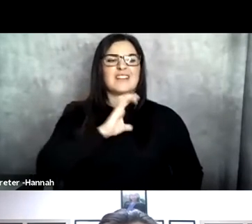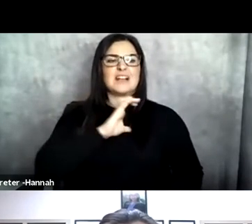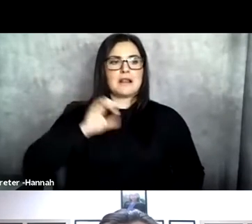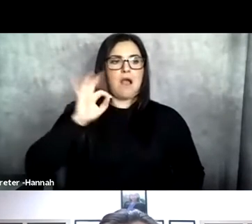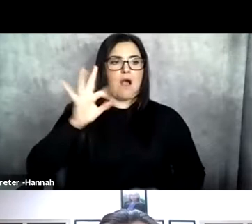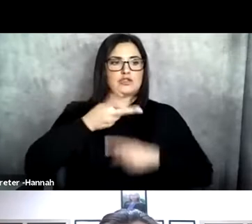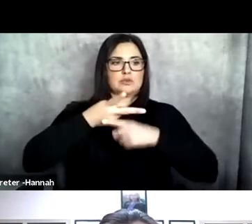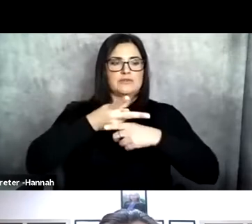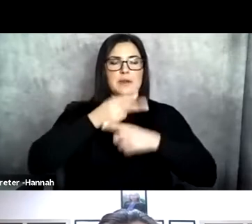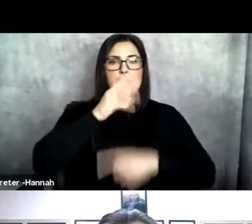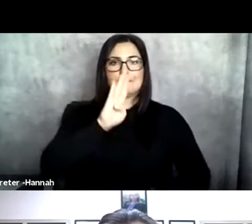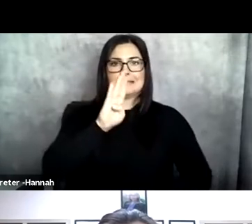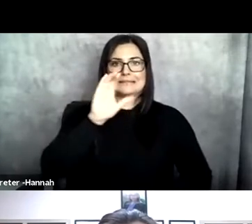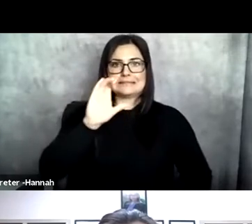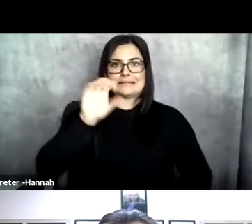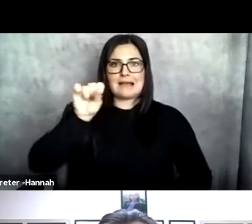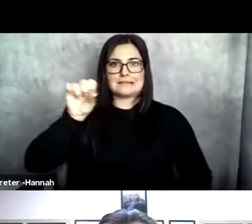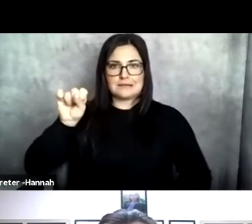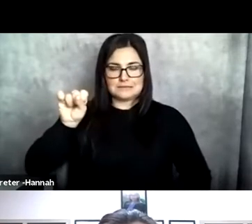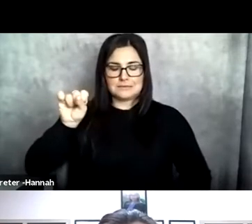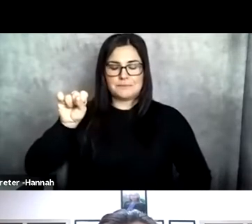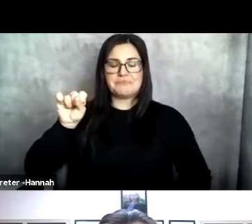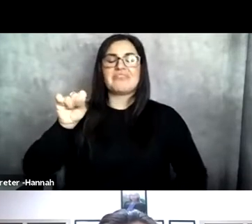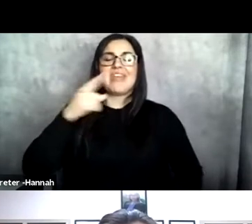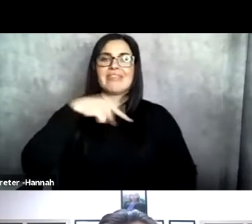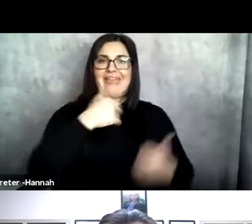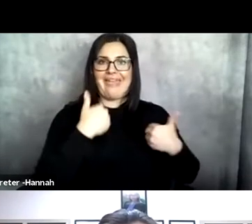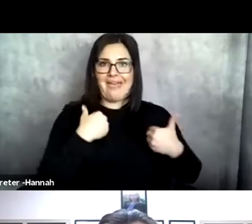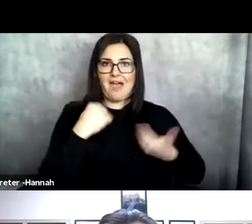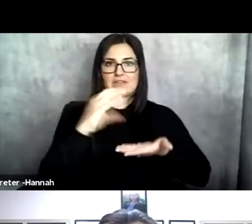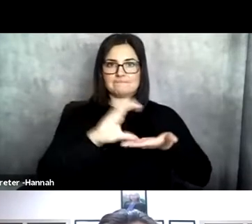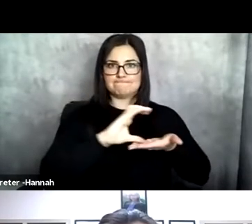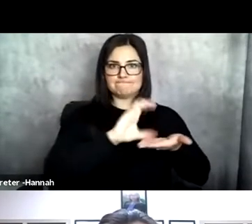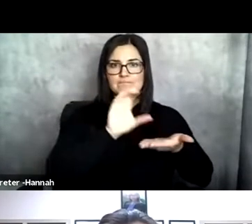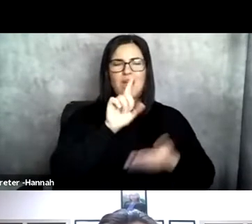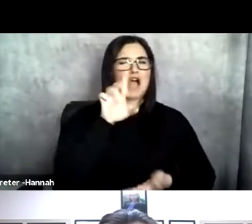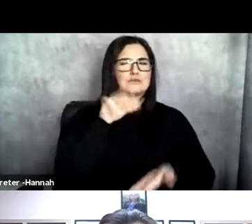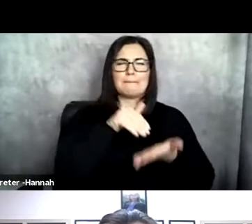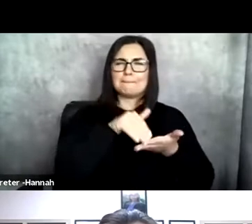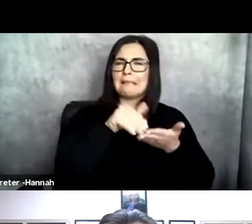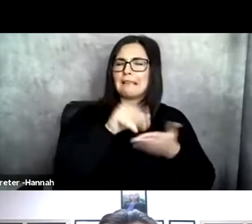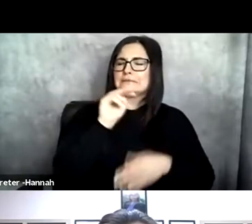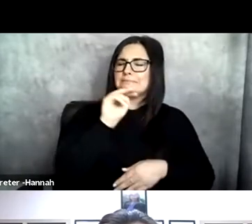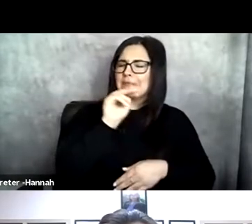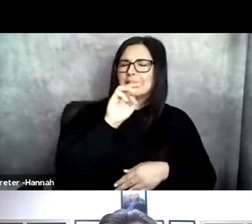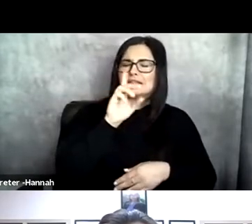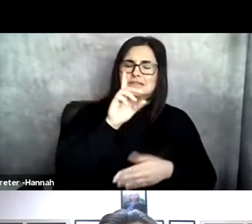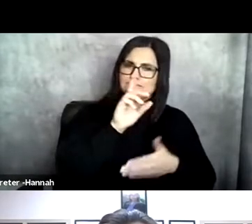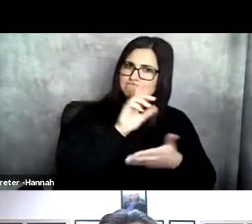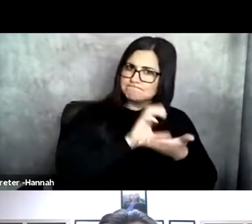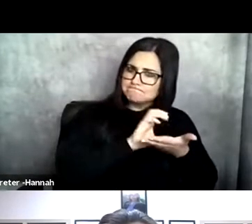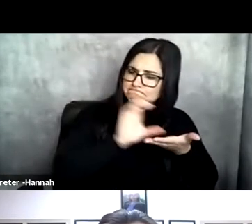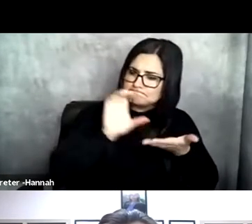It's BCSS, something like that, right? So they have this grant that's hundreds of millions of dollars. It's a reentry grant that gets allocated to